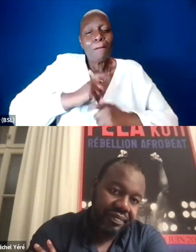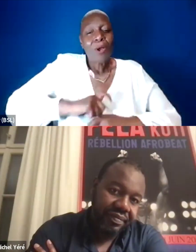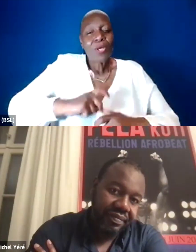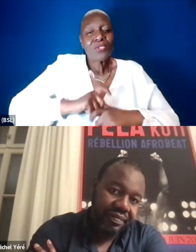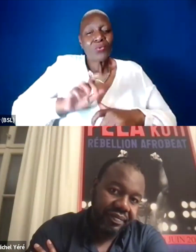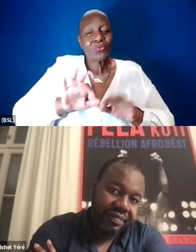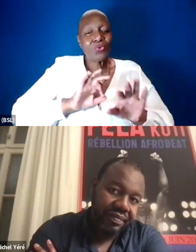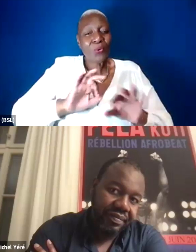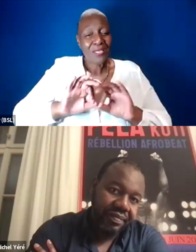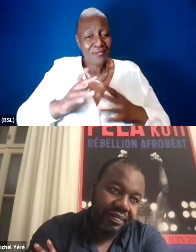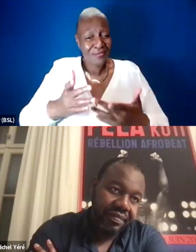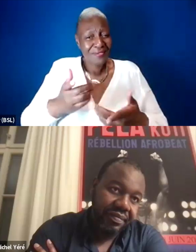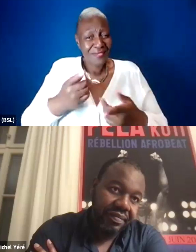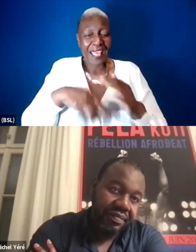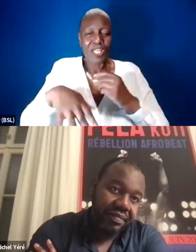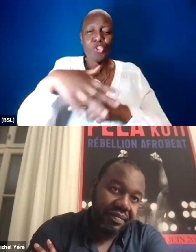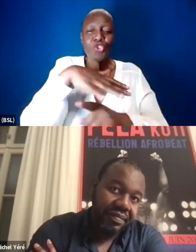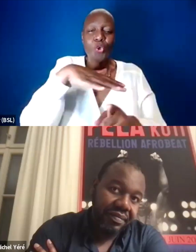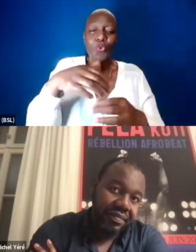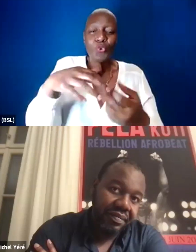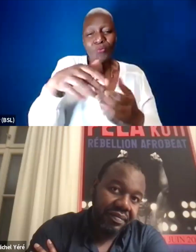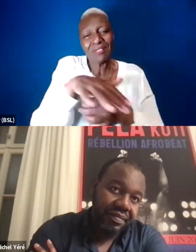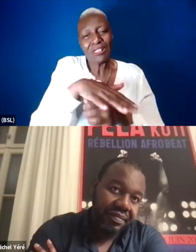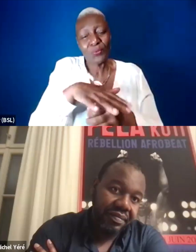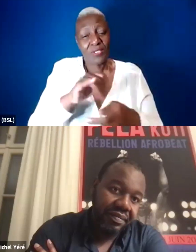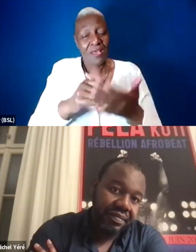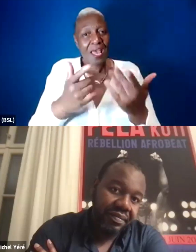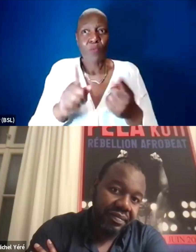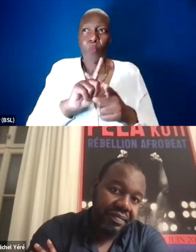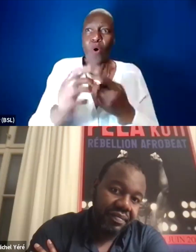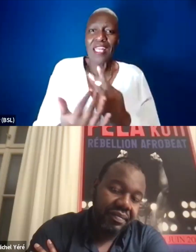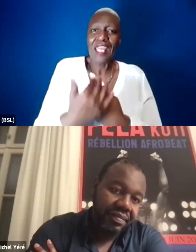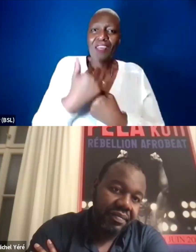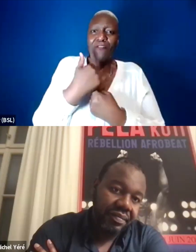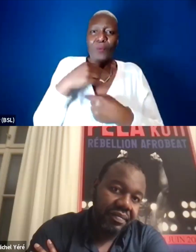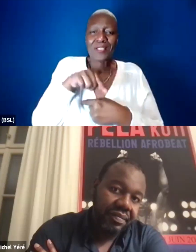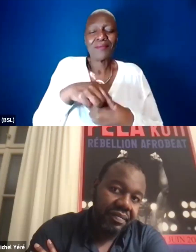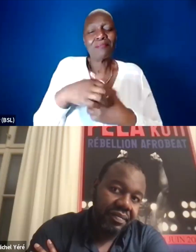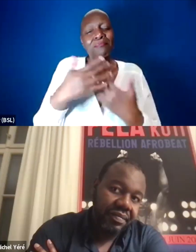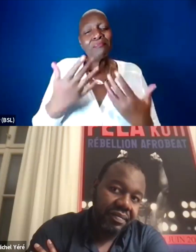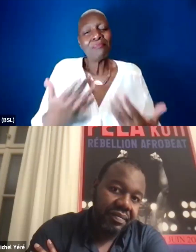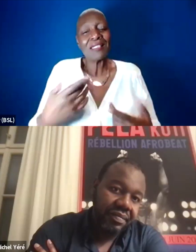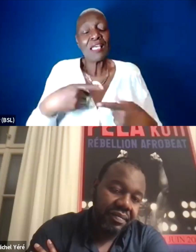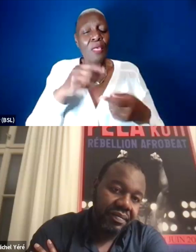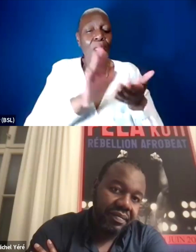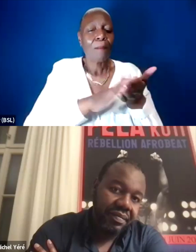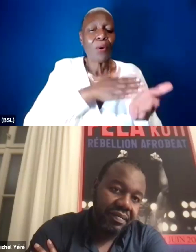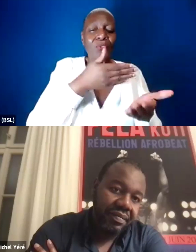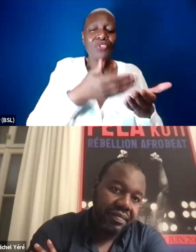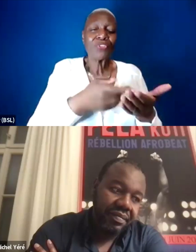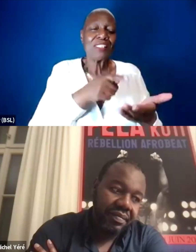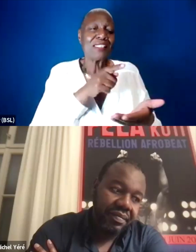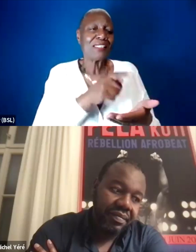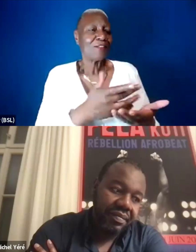choices that they're making and the social factors that that influence them. But in the poetry of Manouchian, you